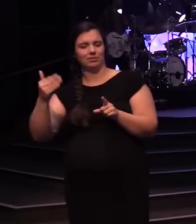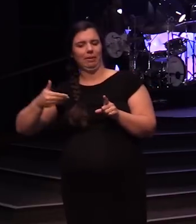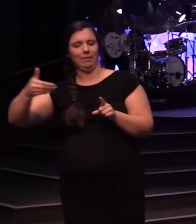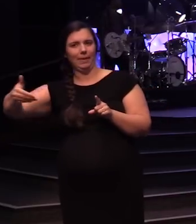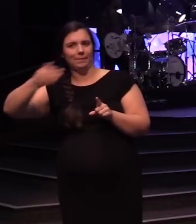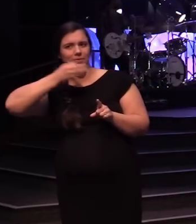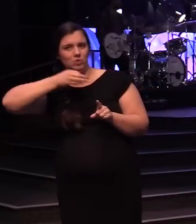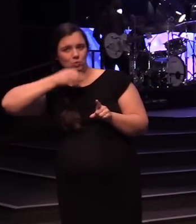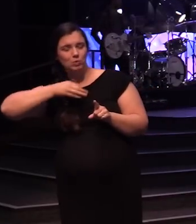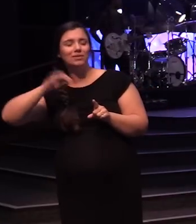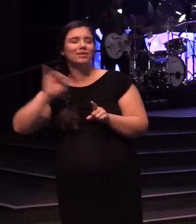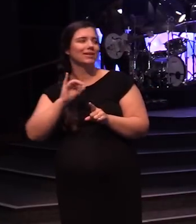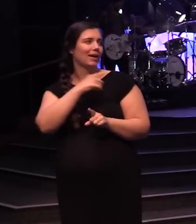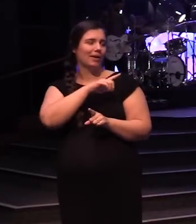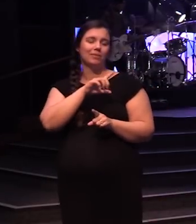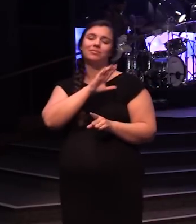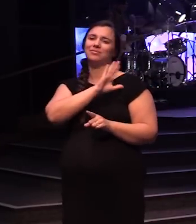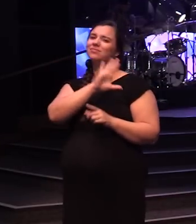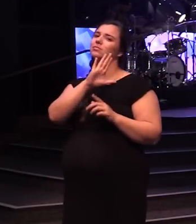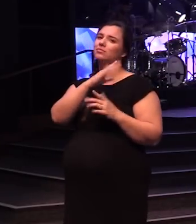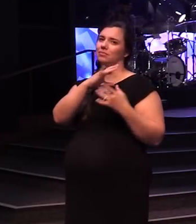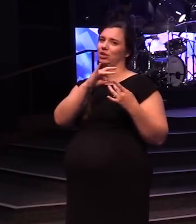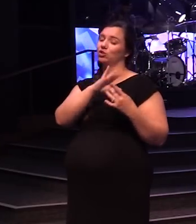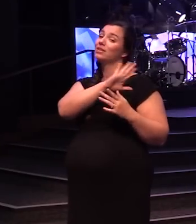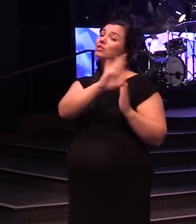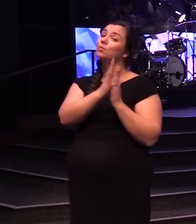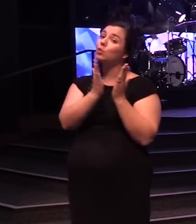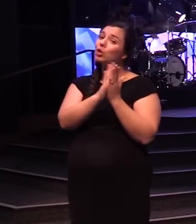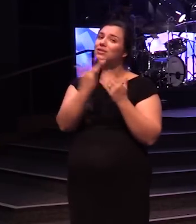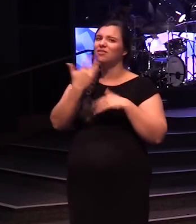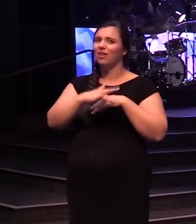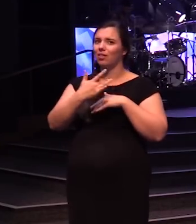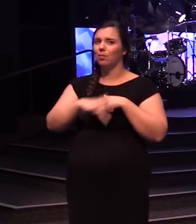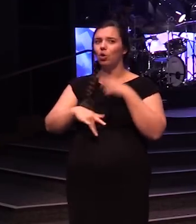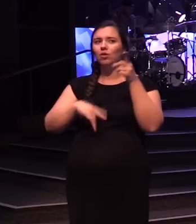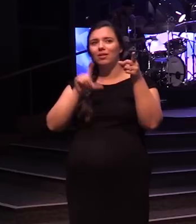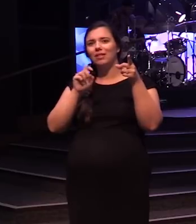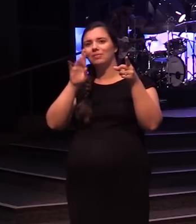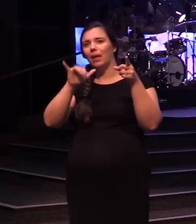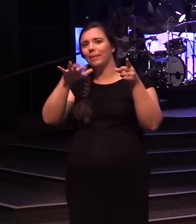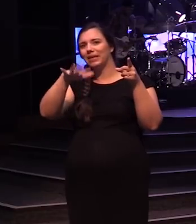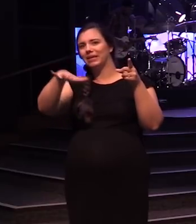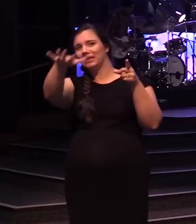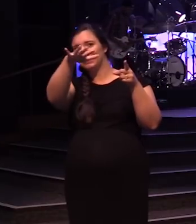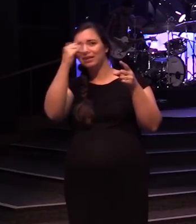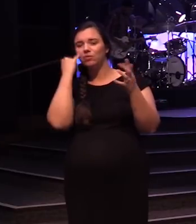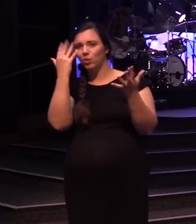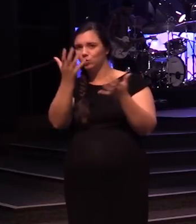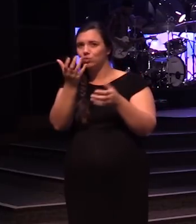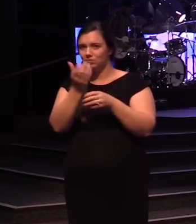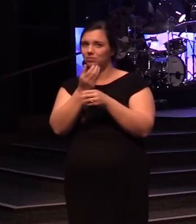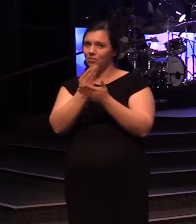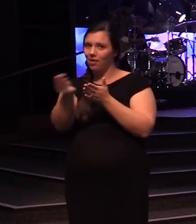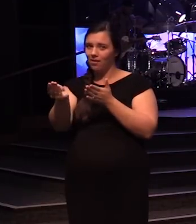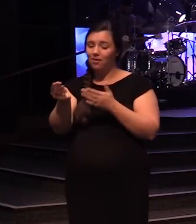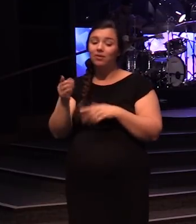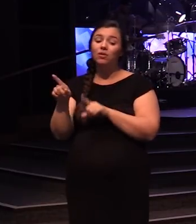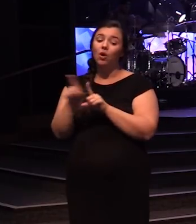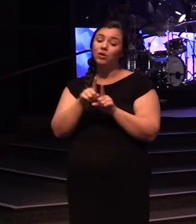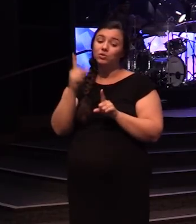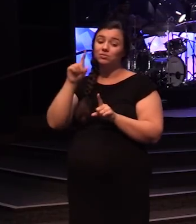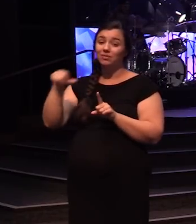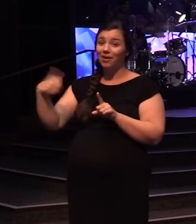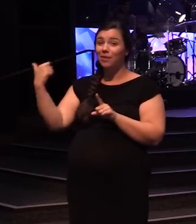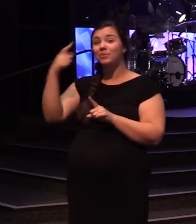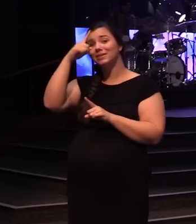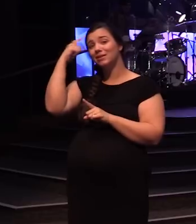Just like Dr. Mark mentioned, his book will be available out in the lobby, so if you want to grab that. We also have something else in the lobby. You saw our